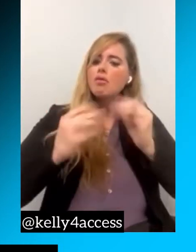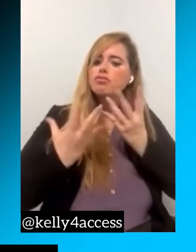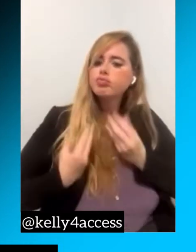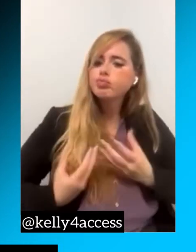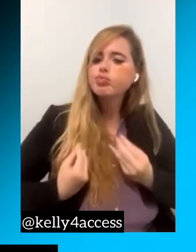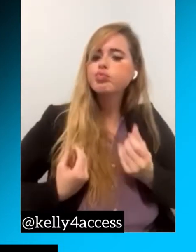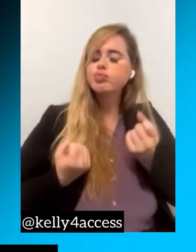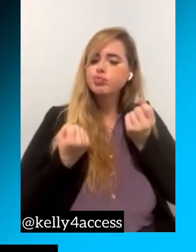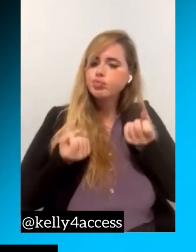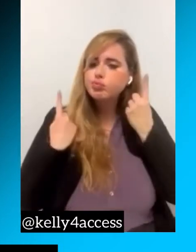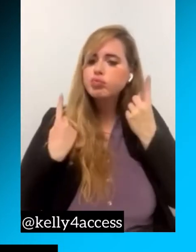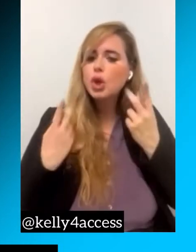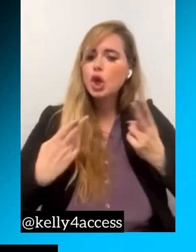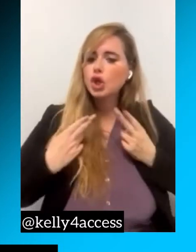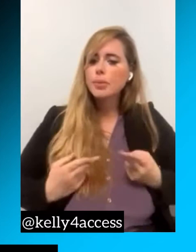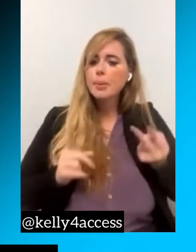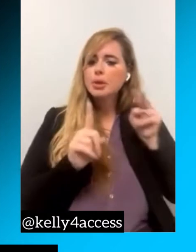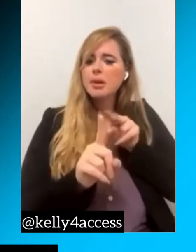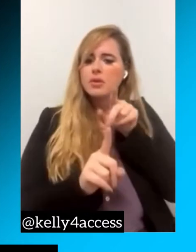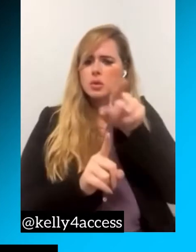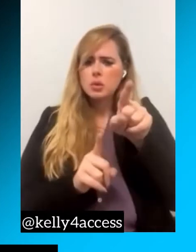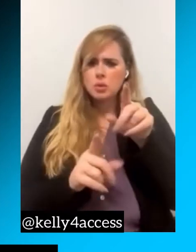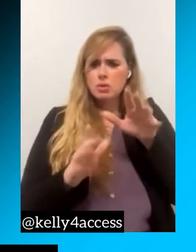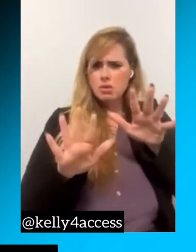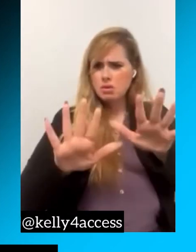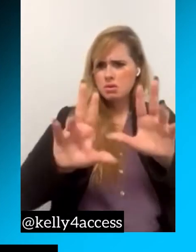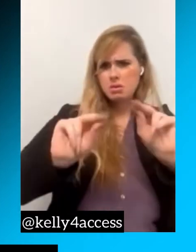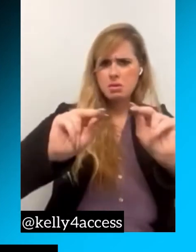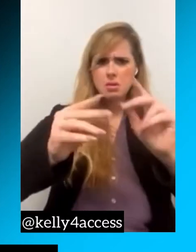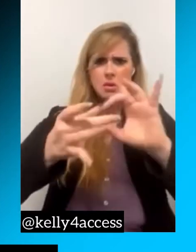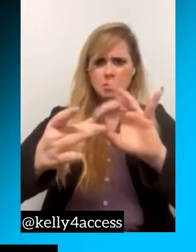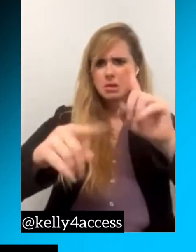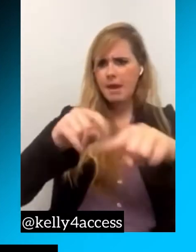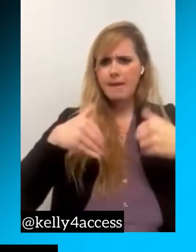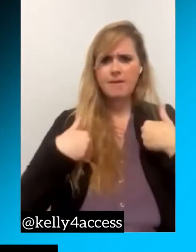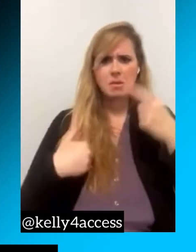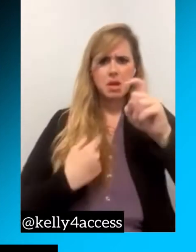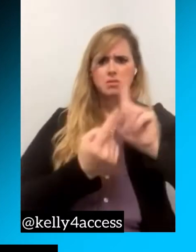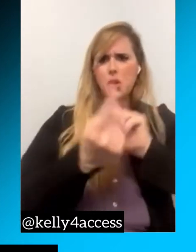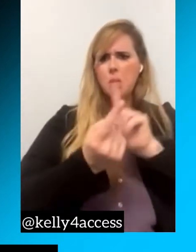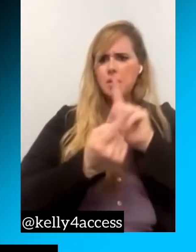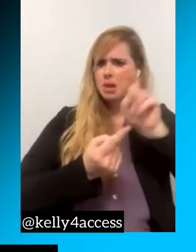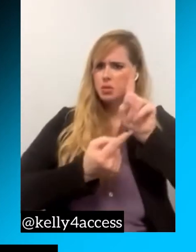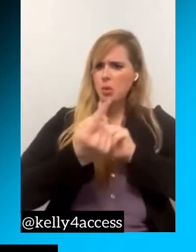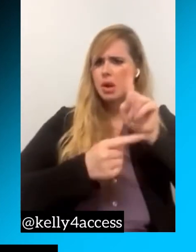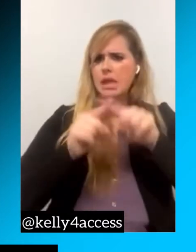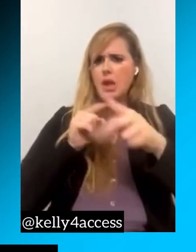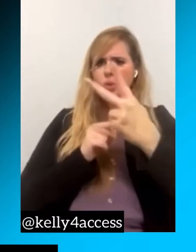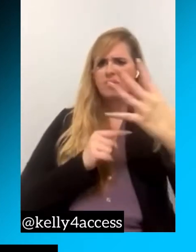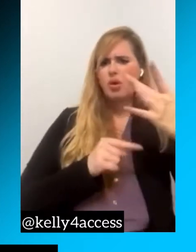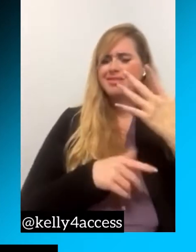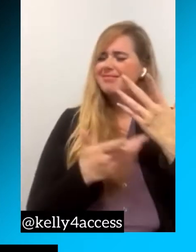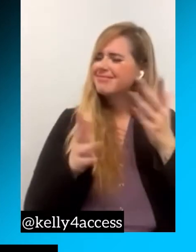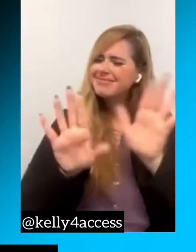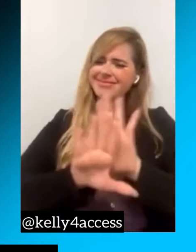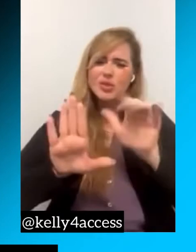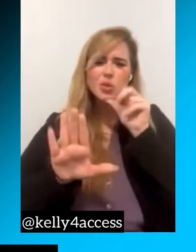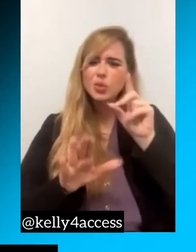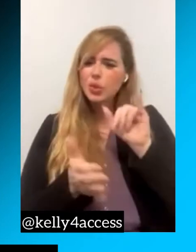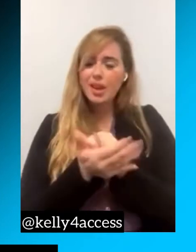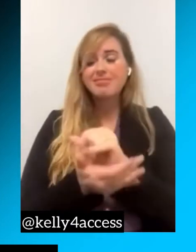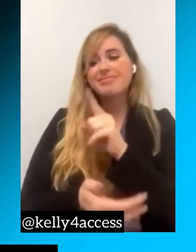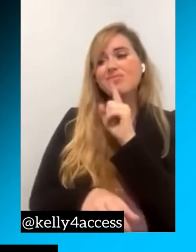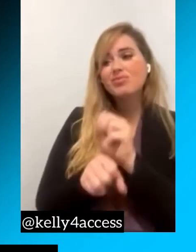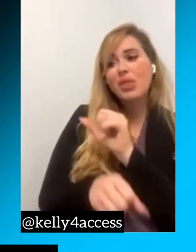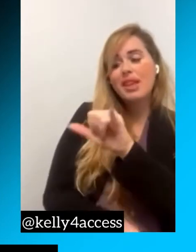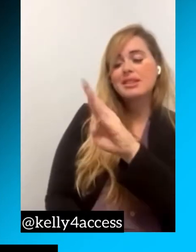at it from a very medical model, and Yeah, I very don't. biased. Yeah. So I think that's a big